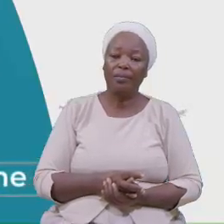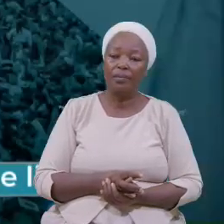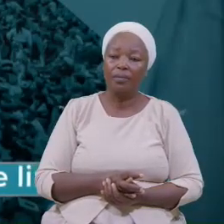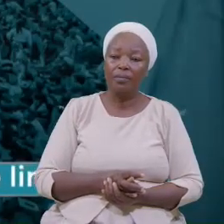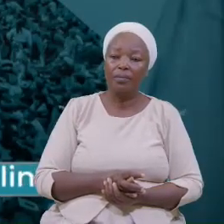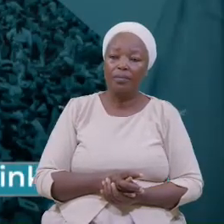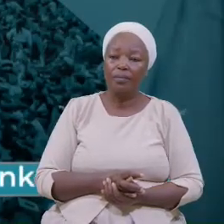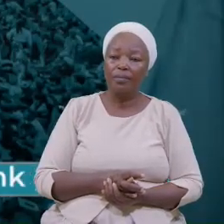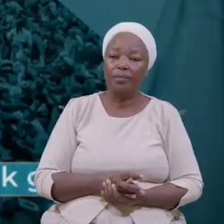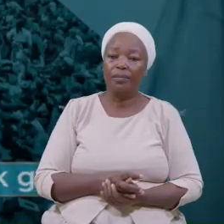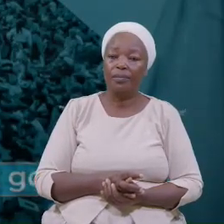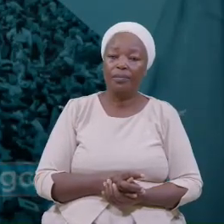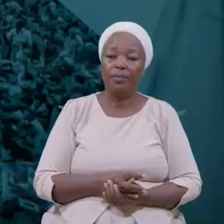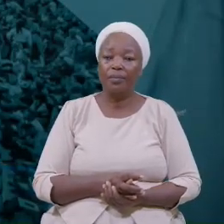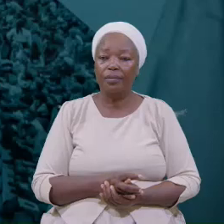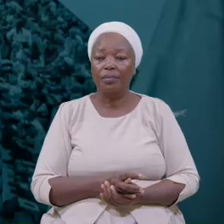May